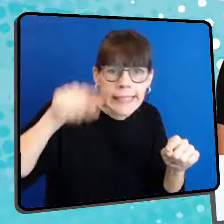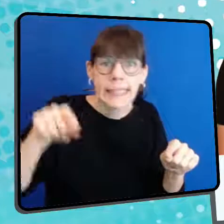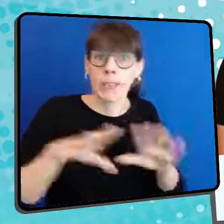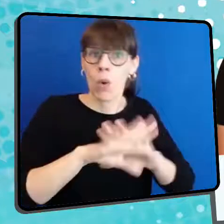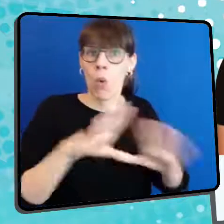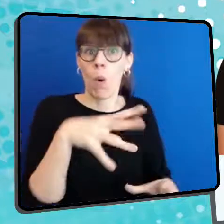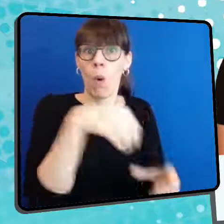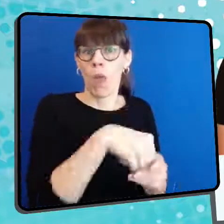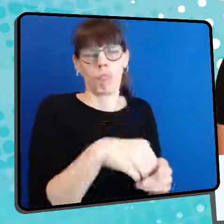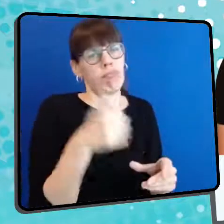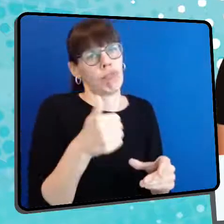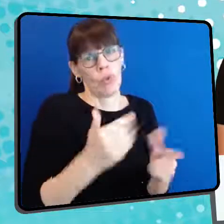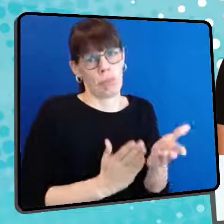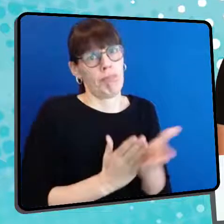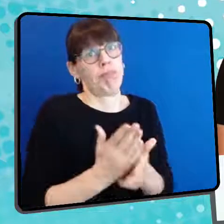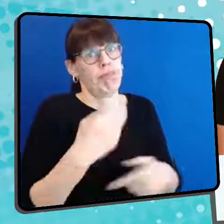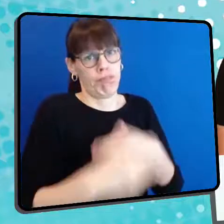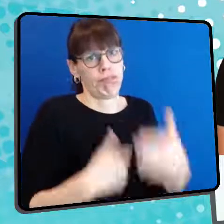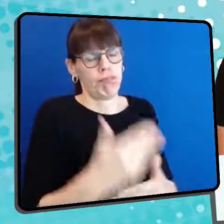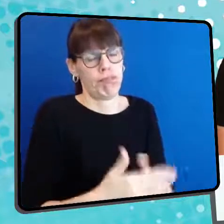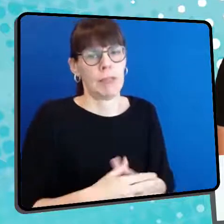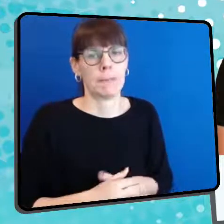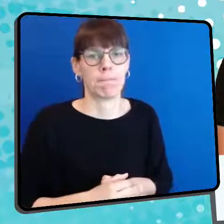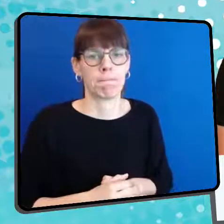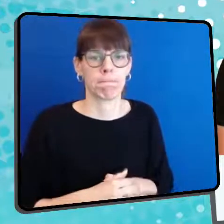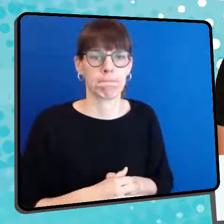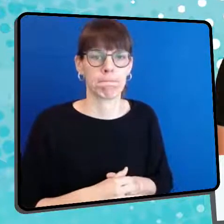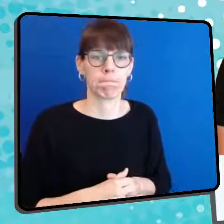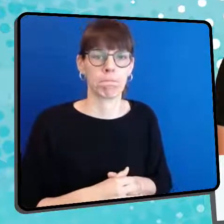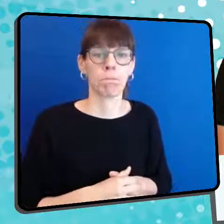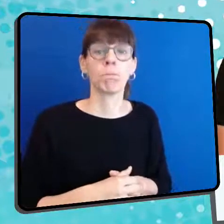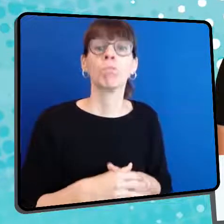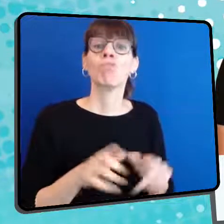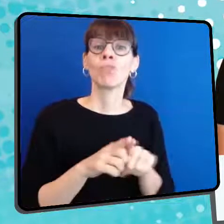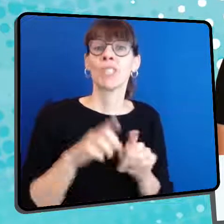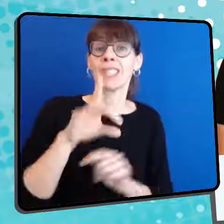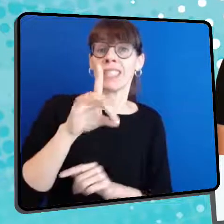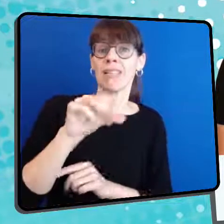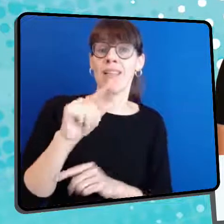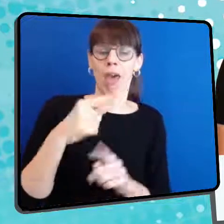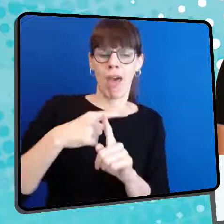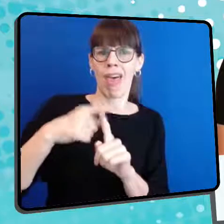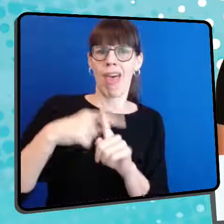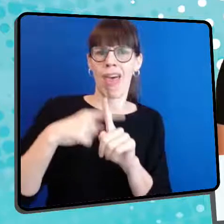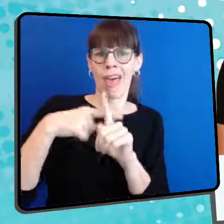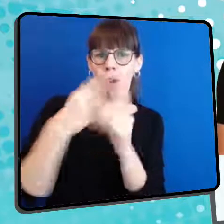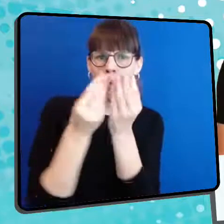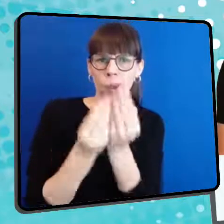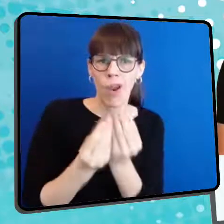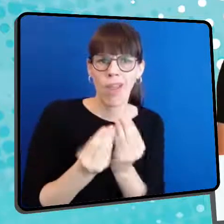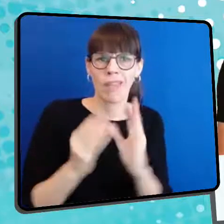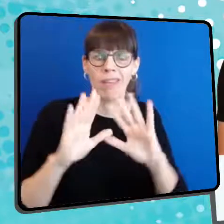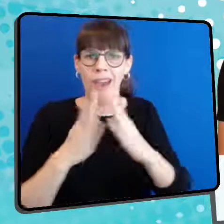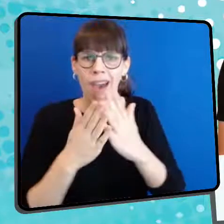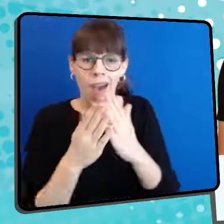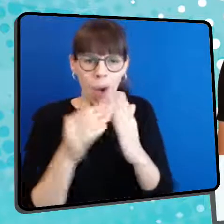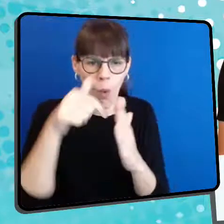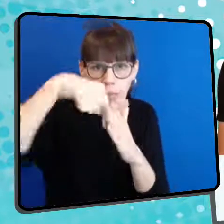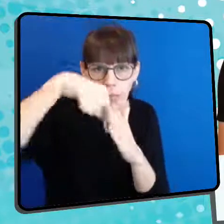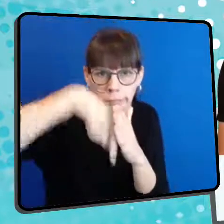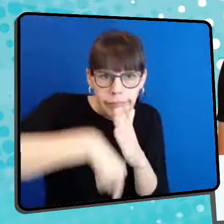of tools around data quality monitoring. So Azure Synapse is one of those samples that pops up in my